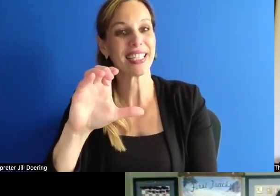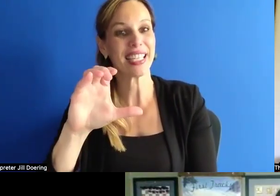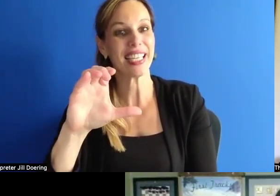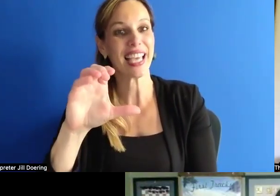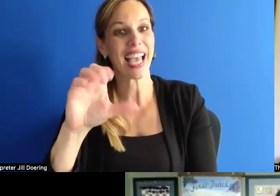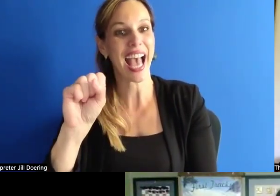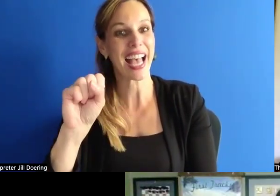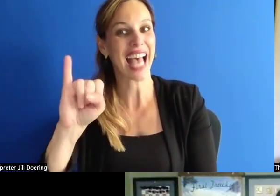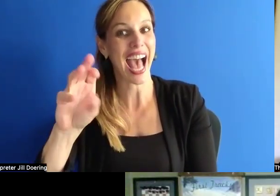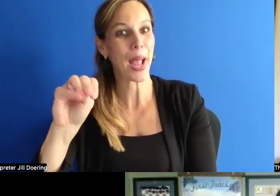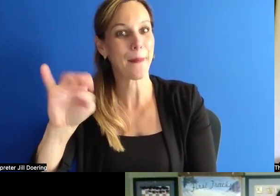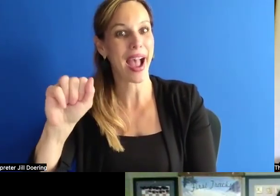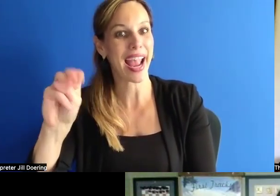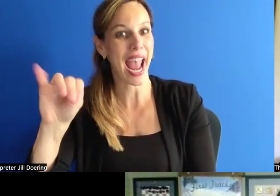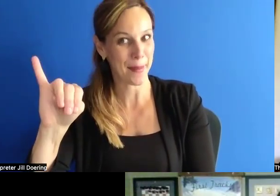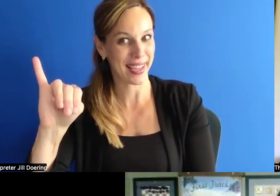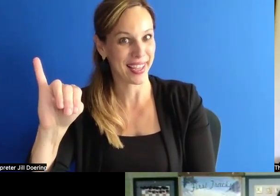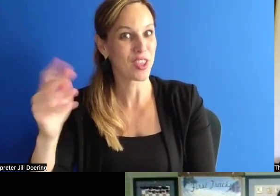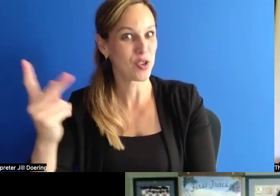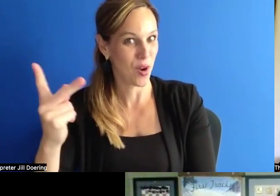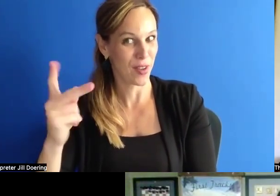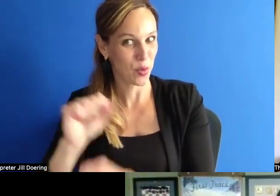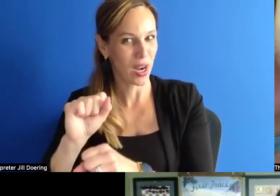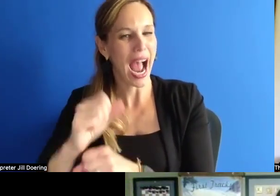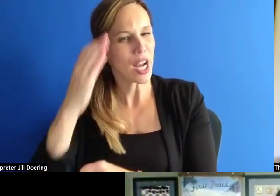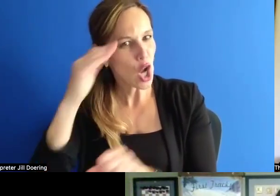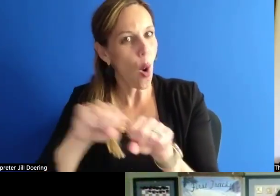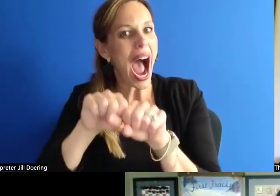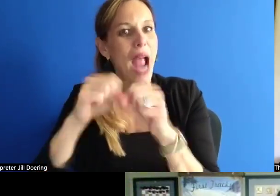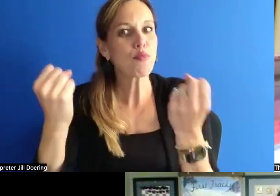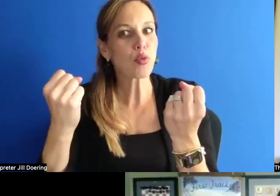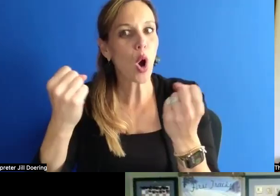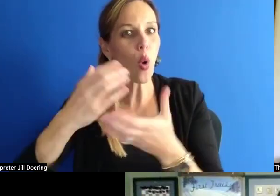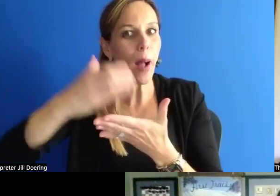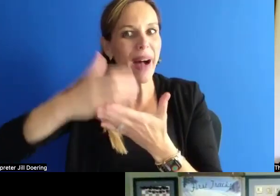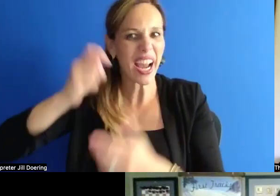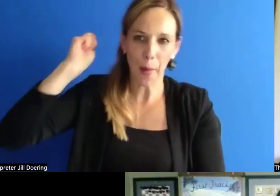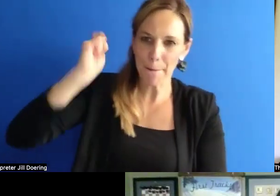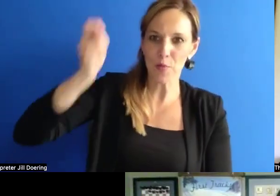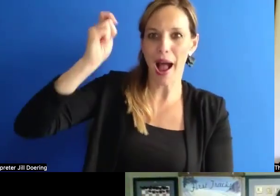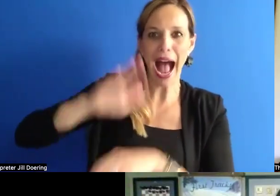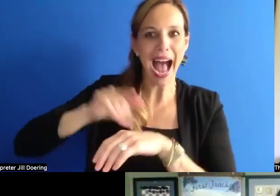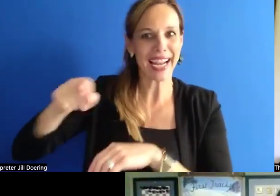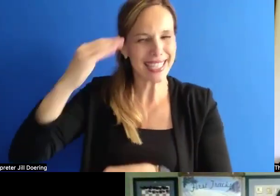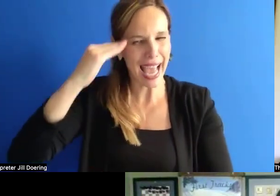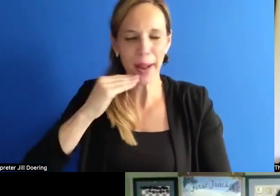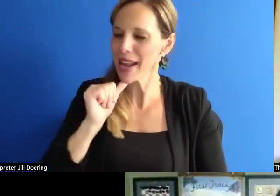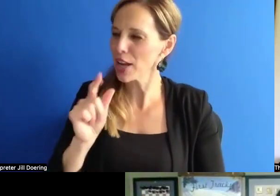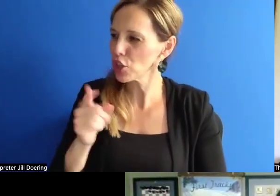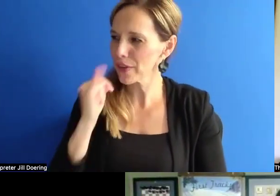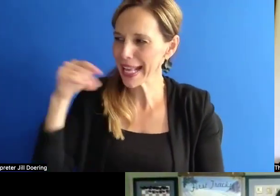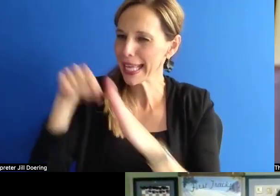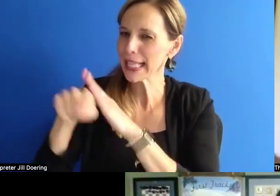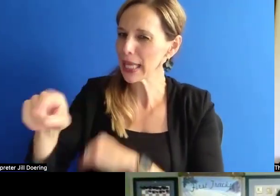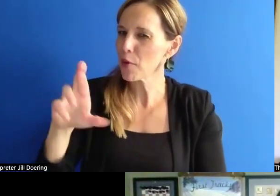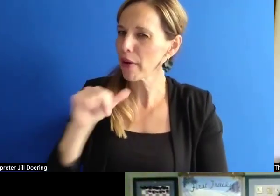not sure. I know that I broke a bottle over his head, but I'm not sure if I killed him. But either way,